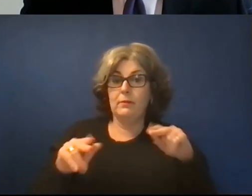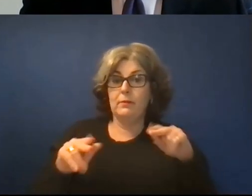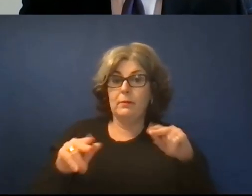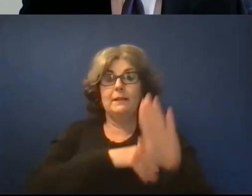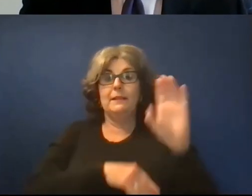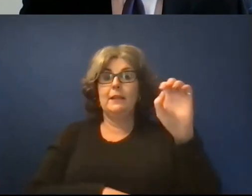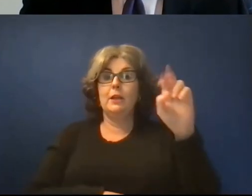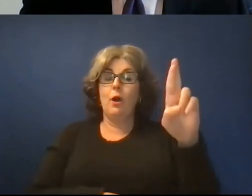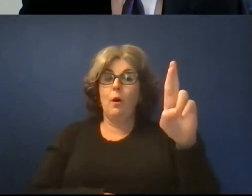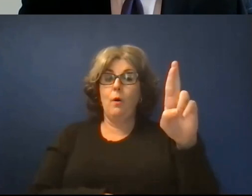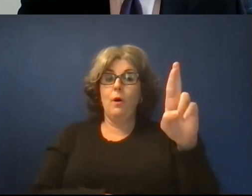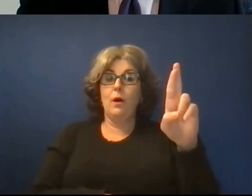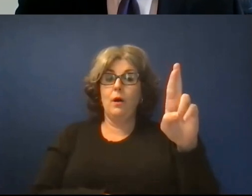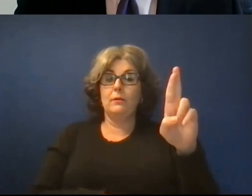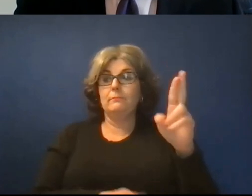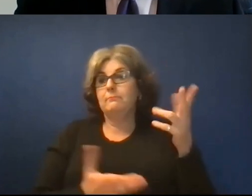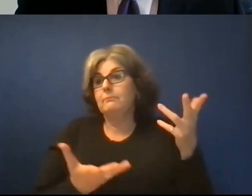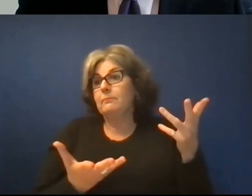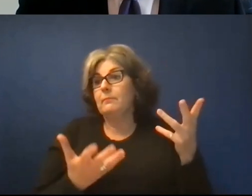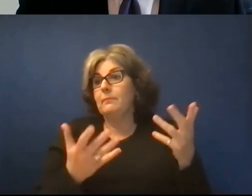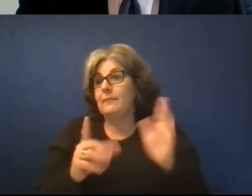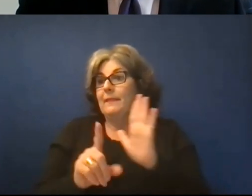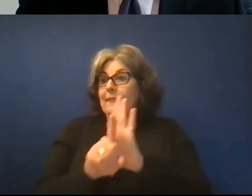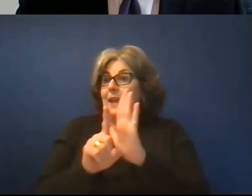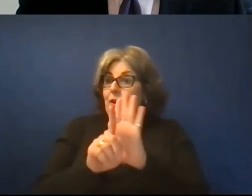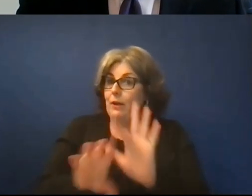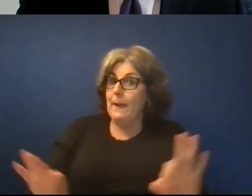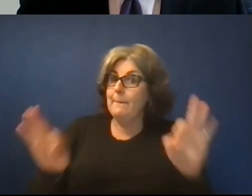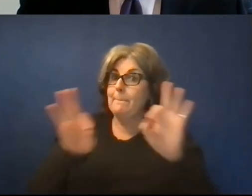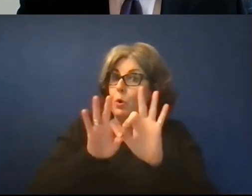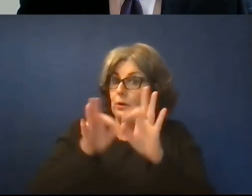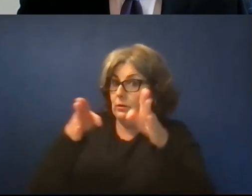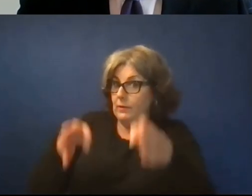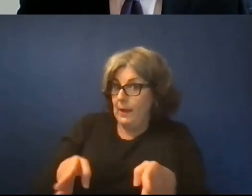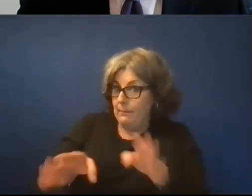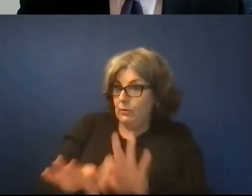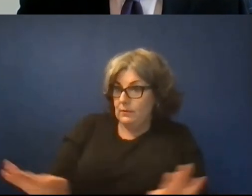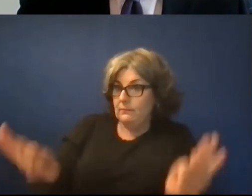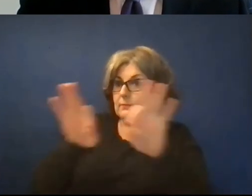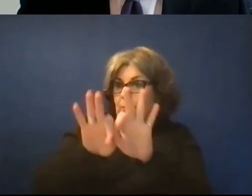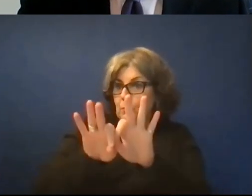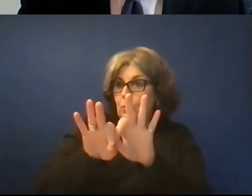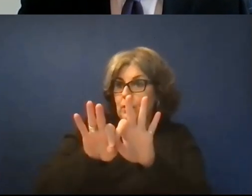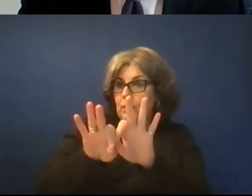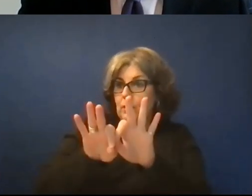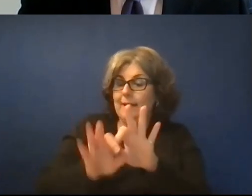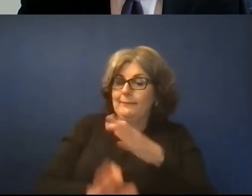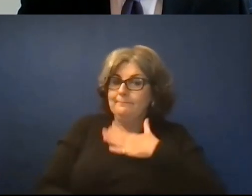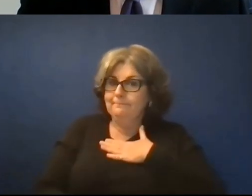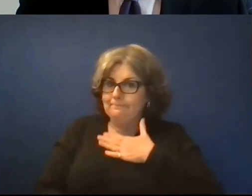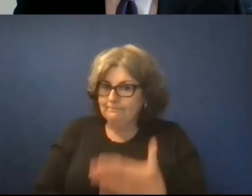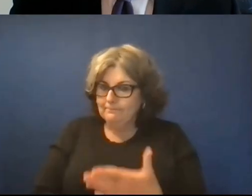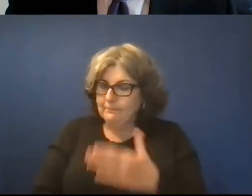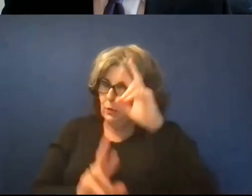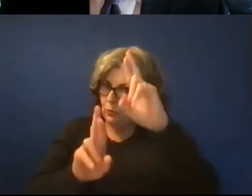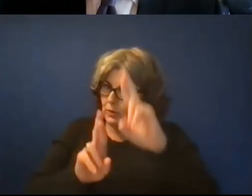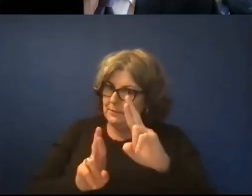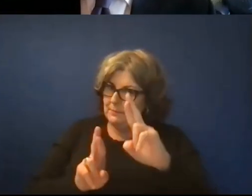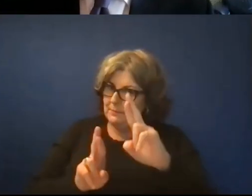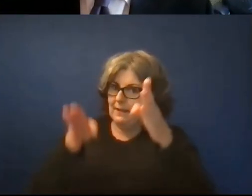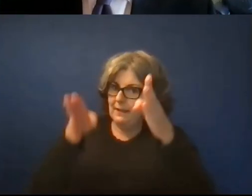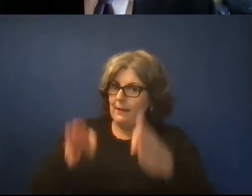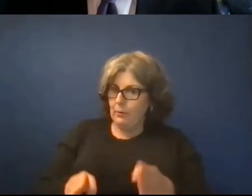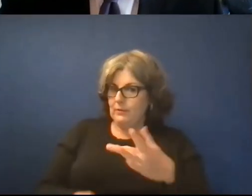that their problem is the most important problem. And to them it is. And acknowledging that and respecting that, even